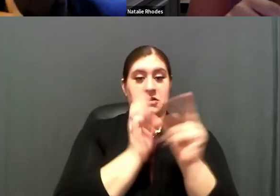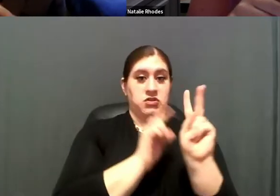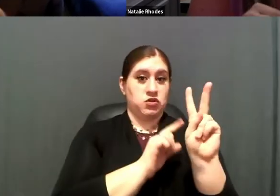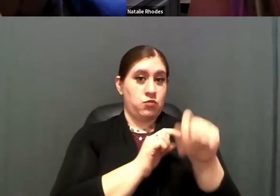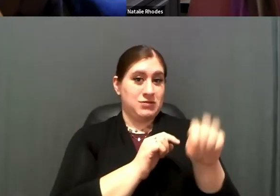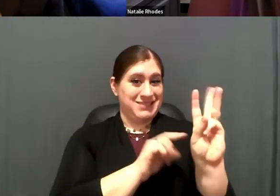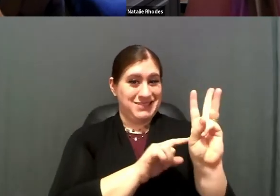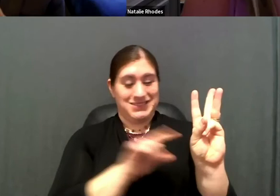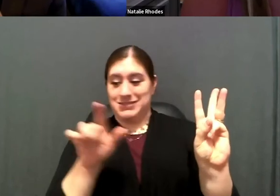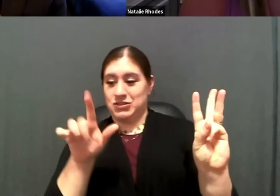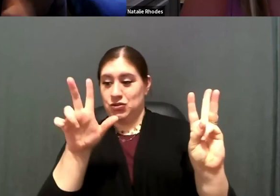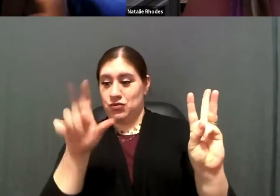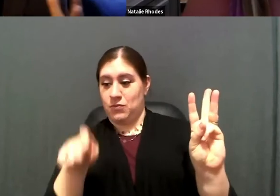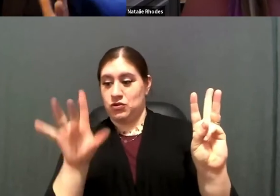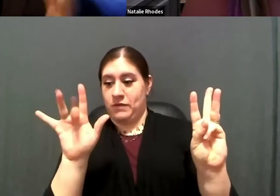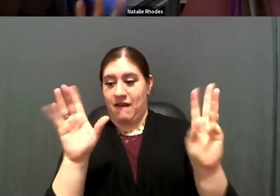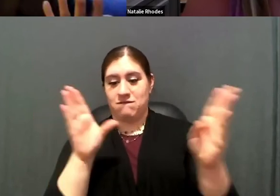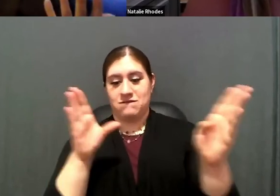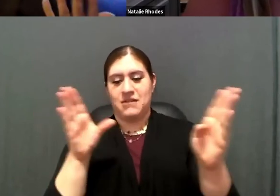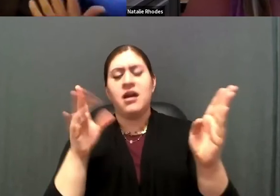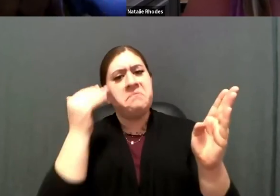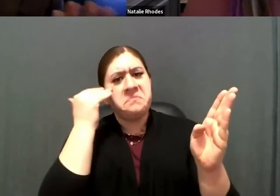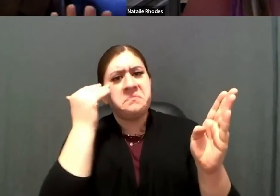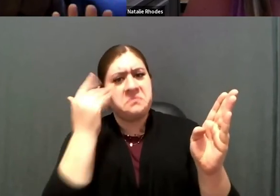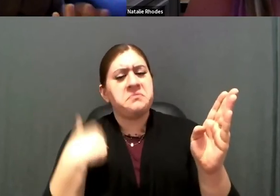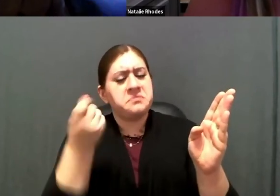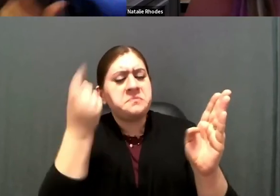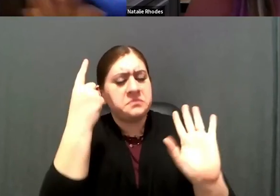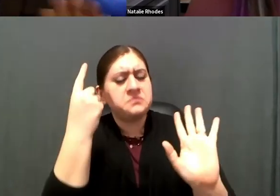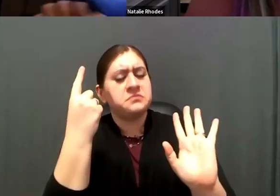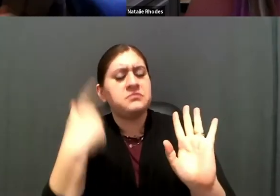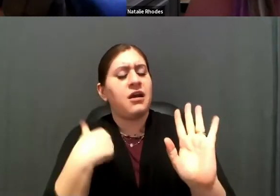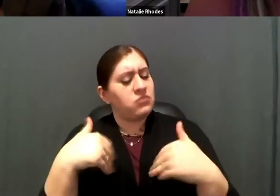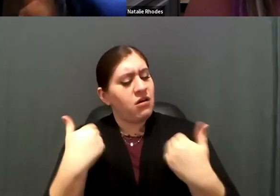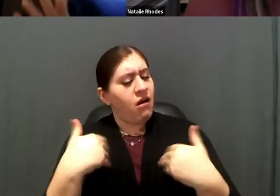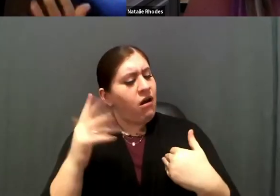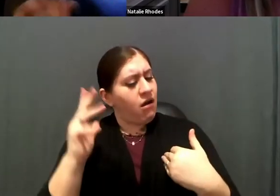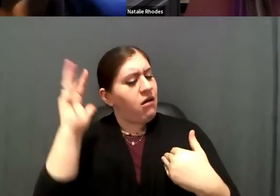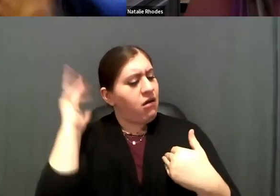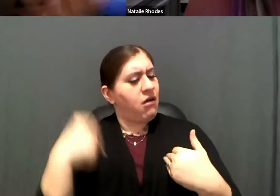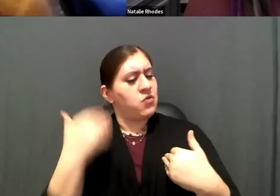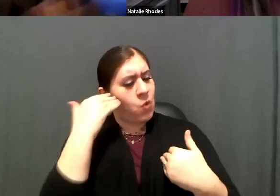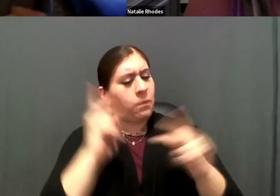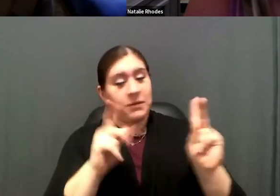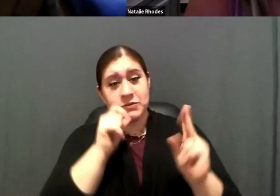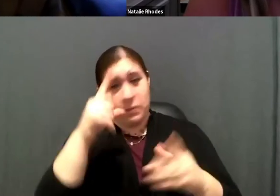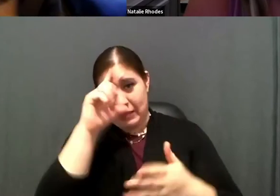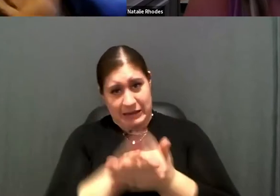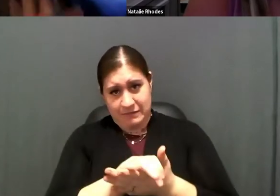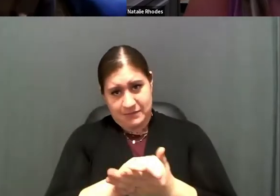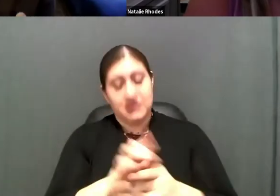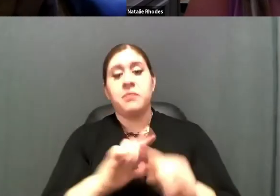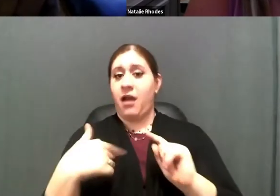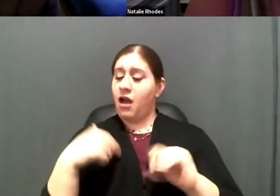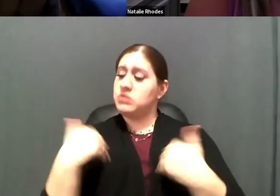2.6 and a 3.25, because I understand, I was young once. I know people don't believe that, you know, but I was